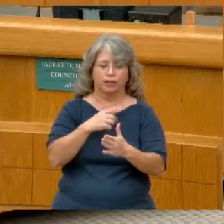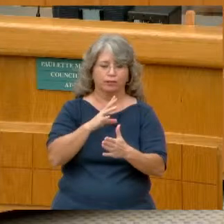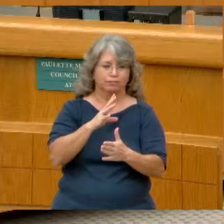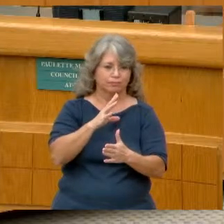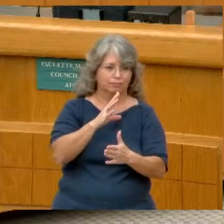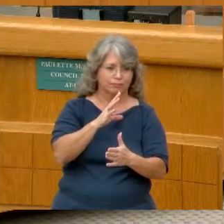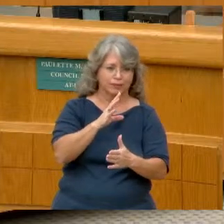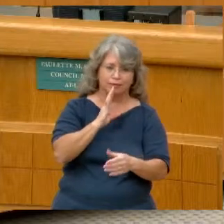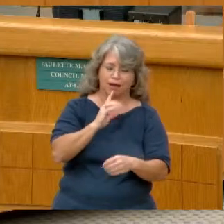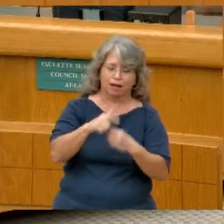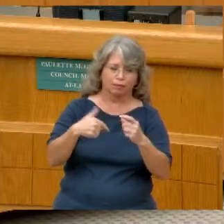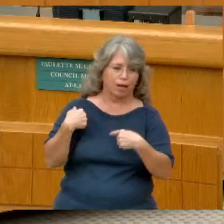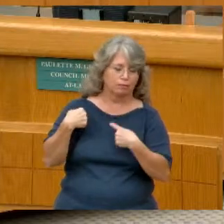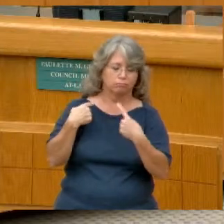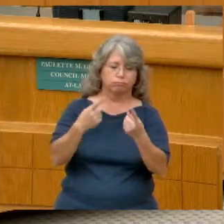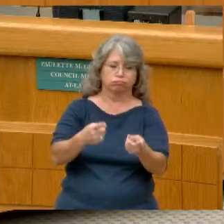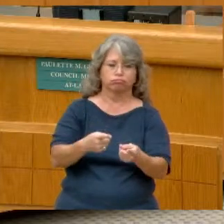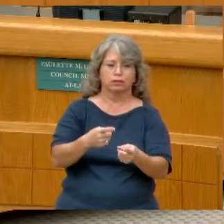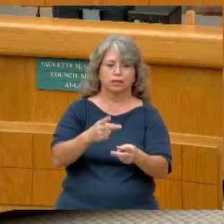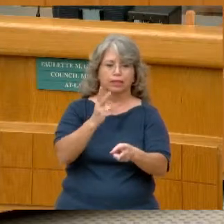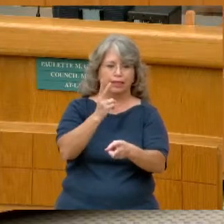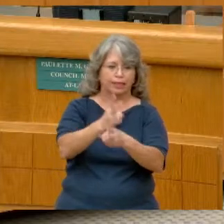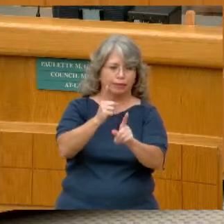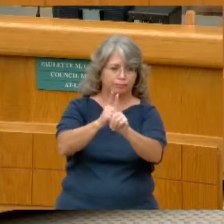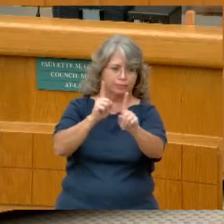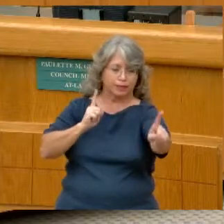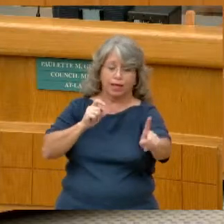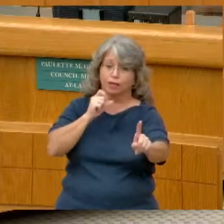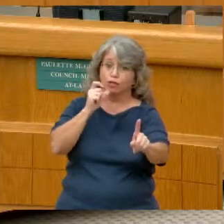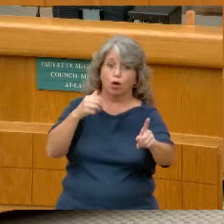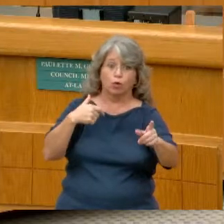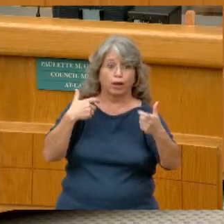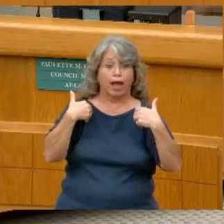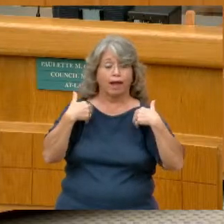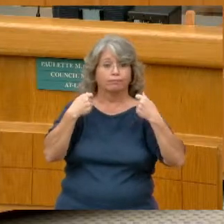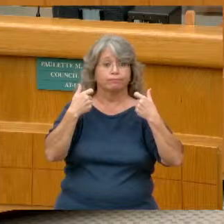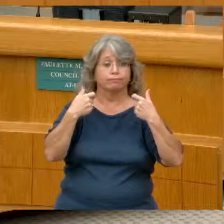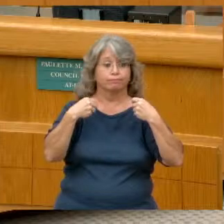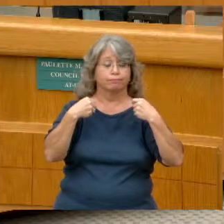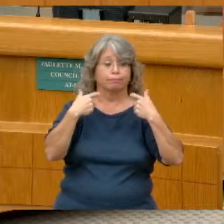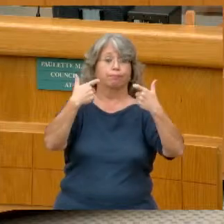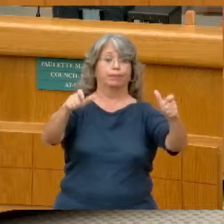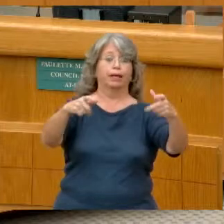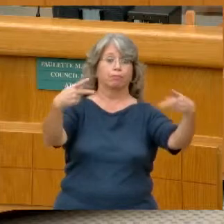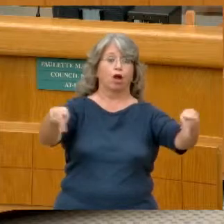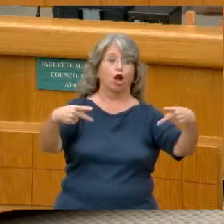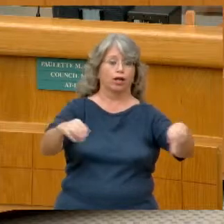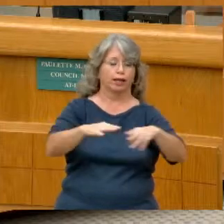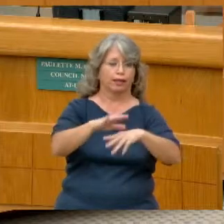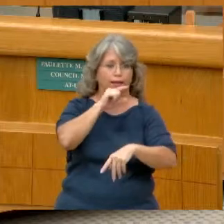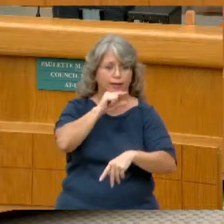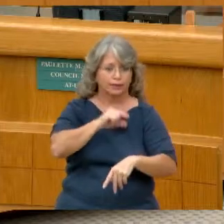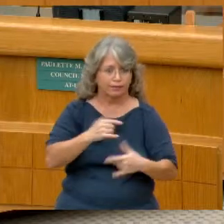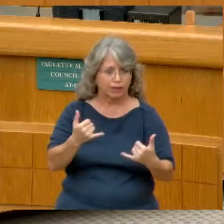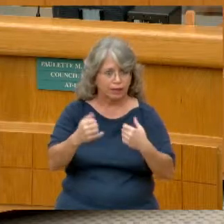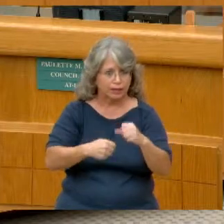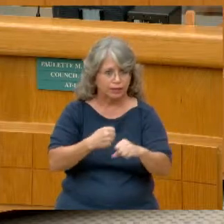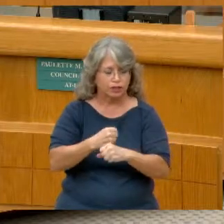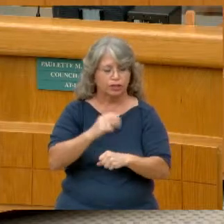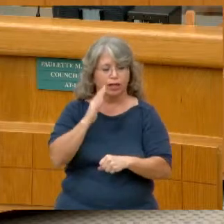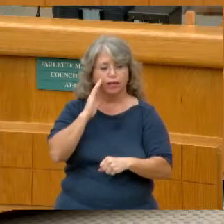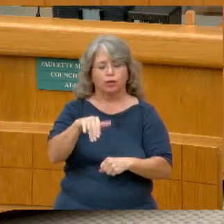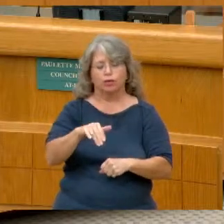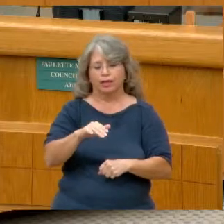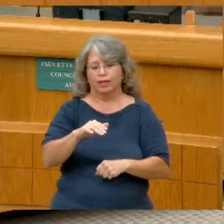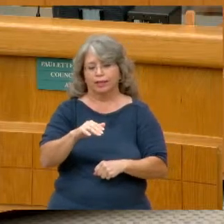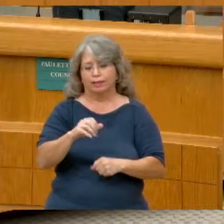mask, don't throw a huge party at Thanksgiving this year. I mean, I know that we don't like to have our lives